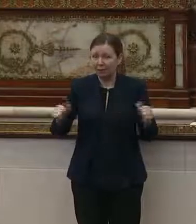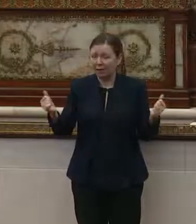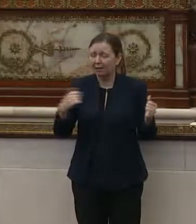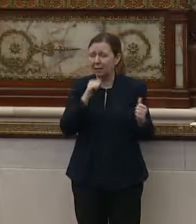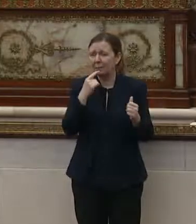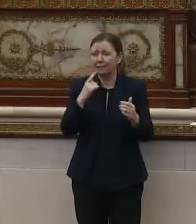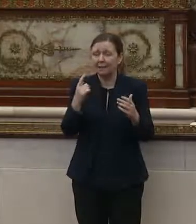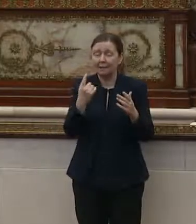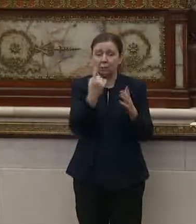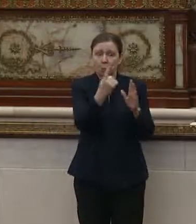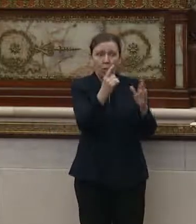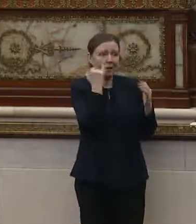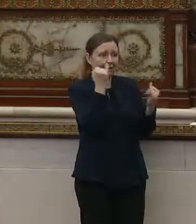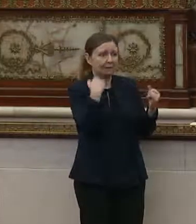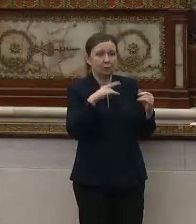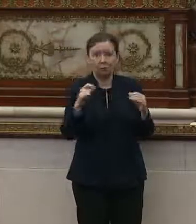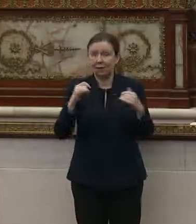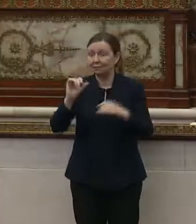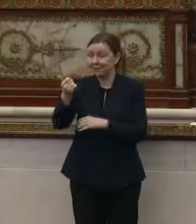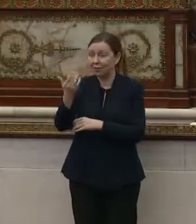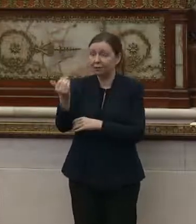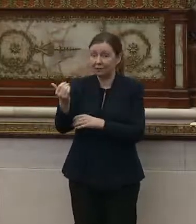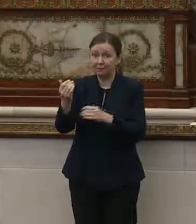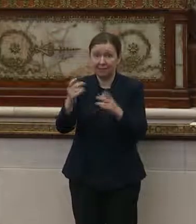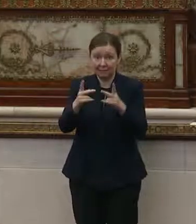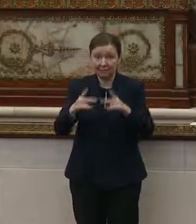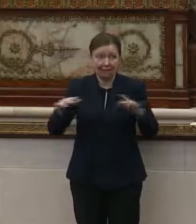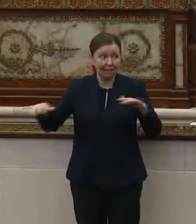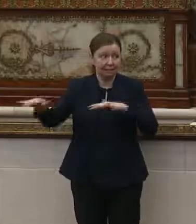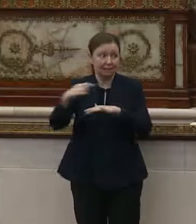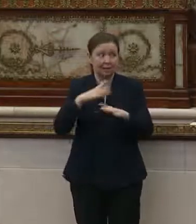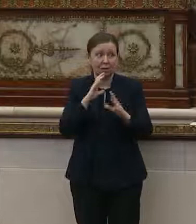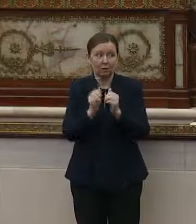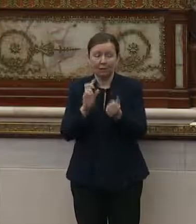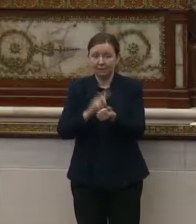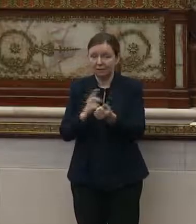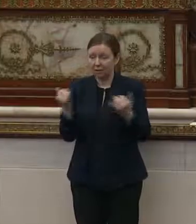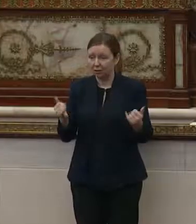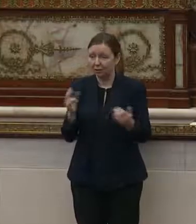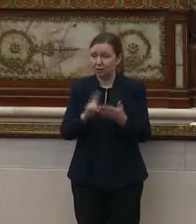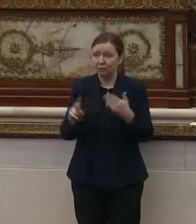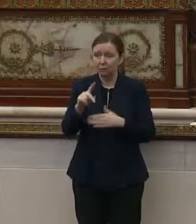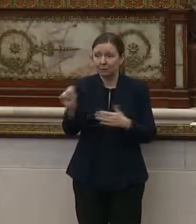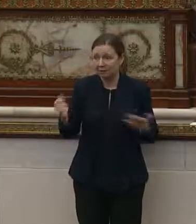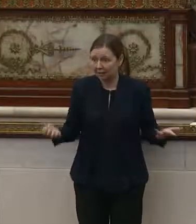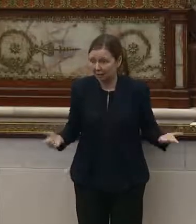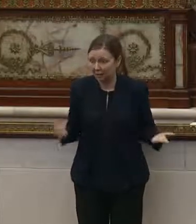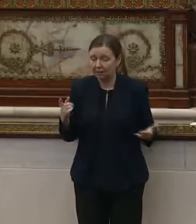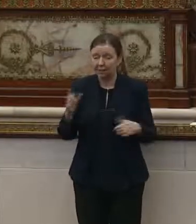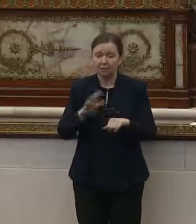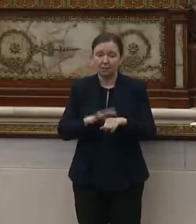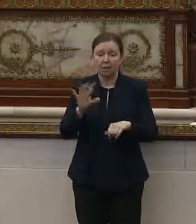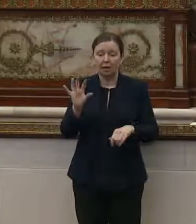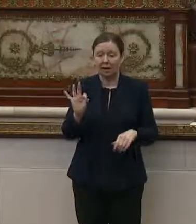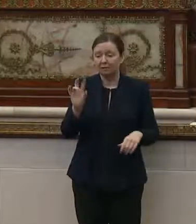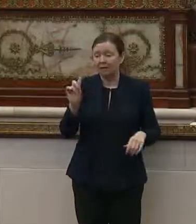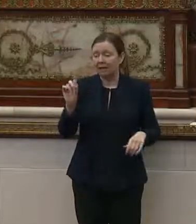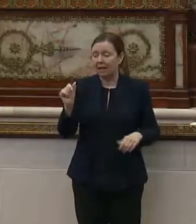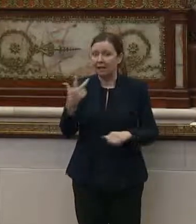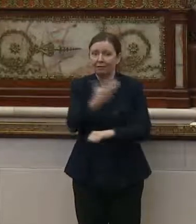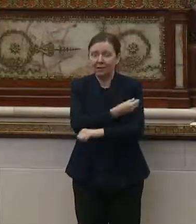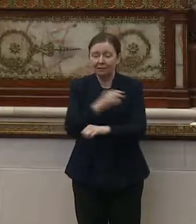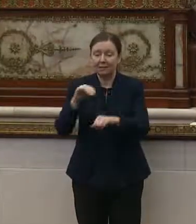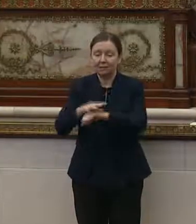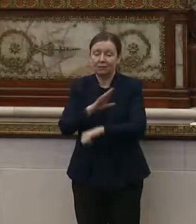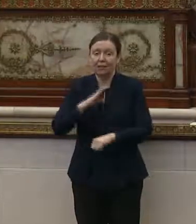saying this is one. We should have 10 or 15 sites. I talked to a doctor today at the University of Penn, He's on the FDA Vaccination